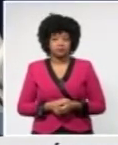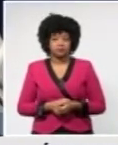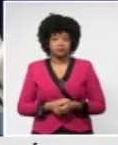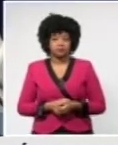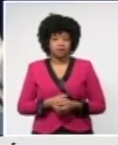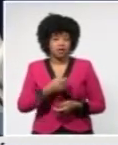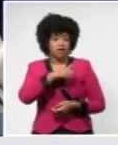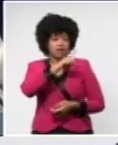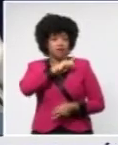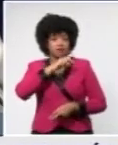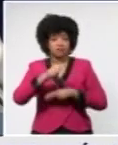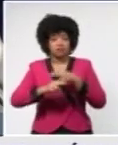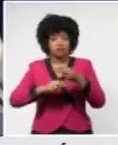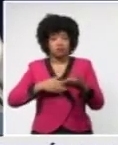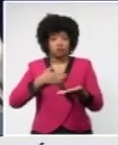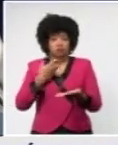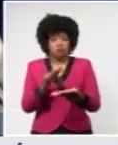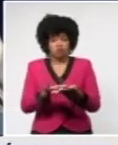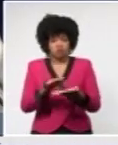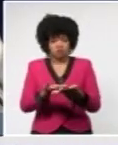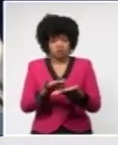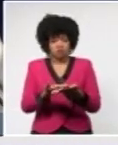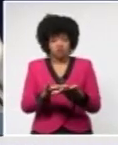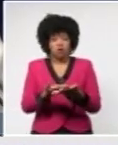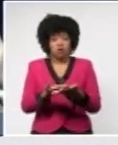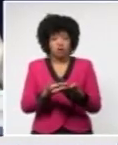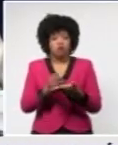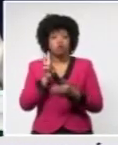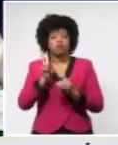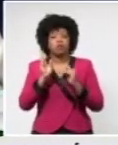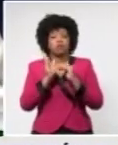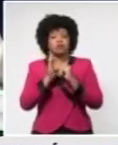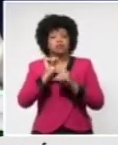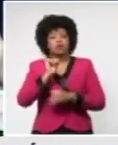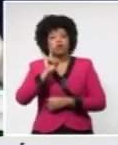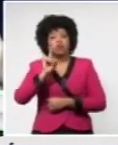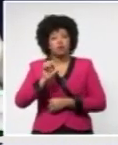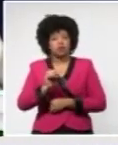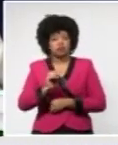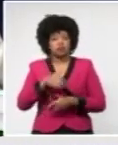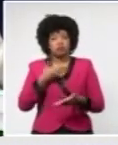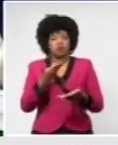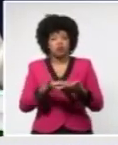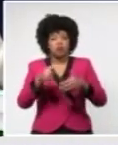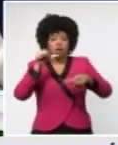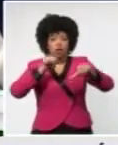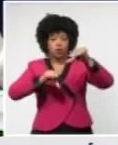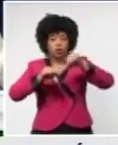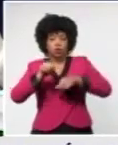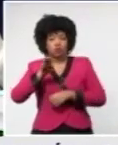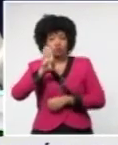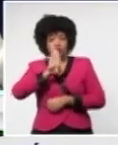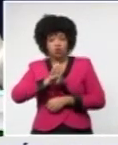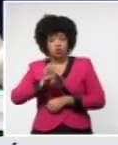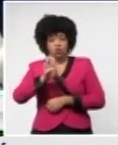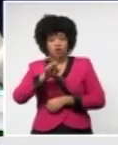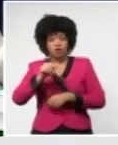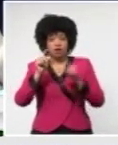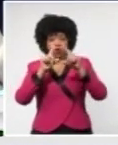people. Yesterday, the island's different molecular biology laboratories studied